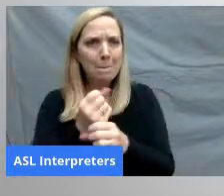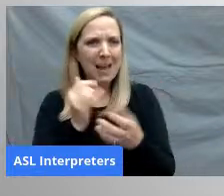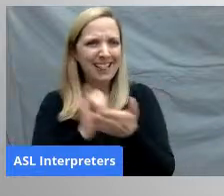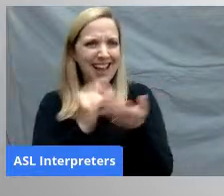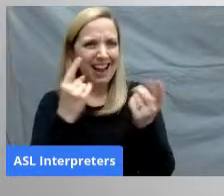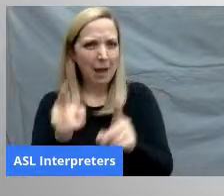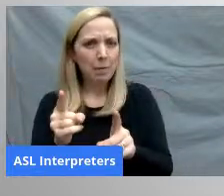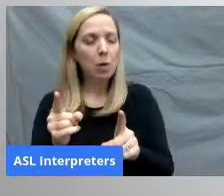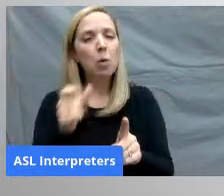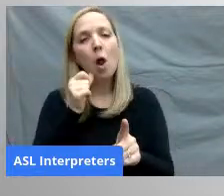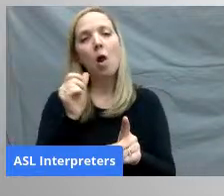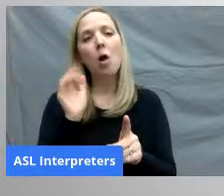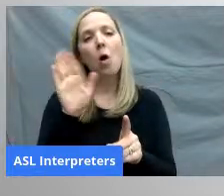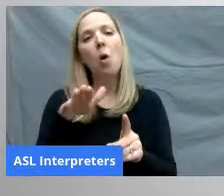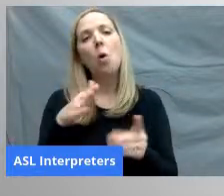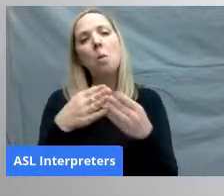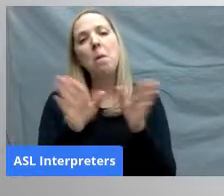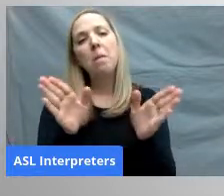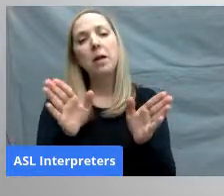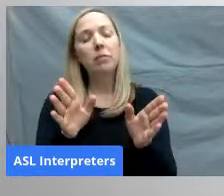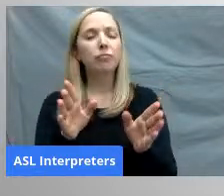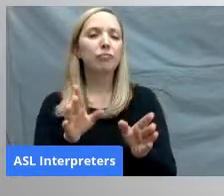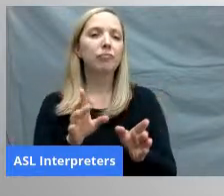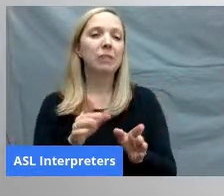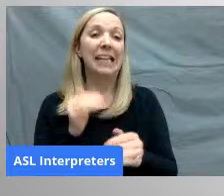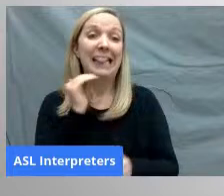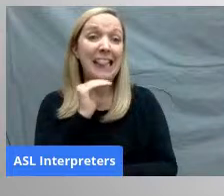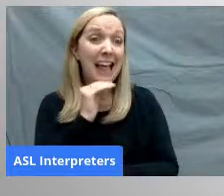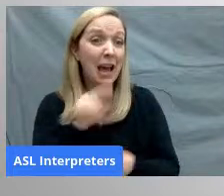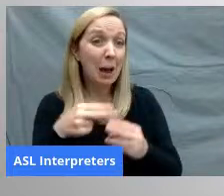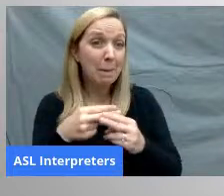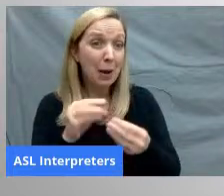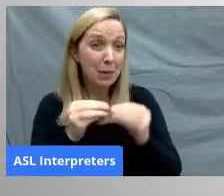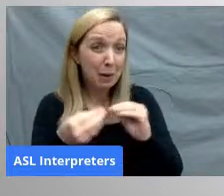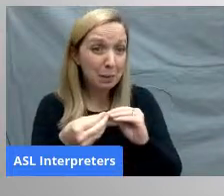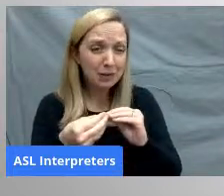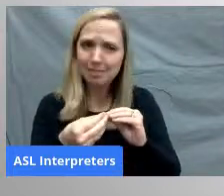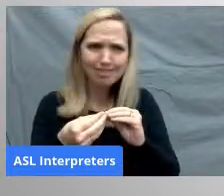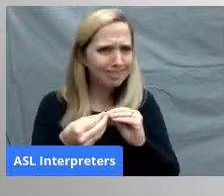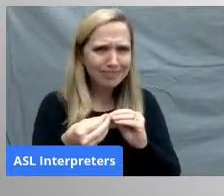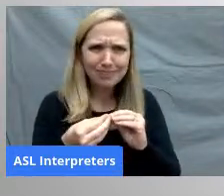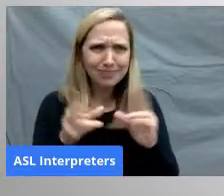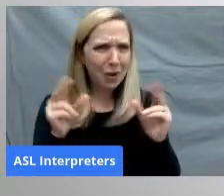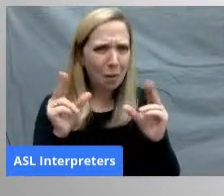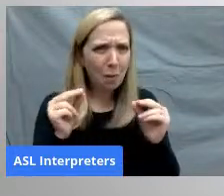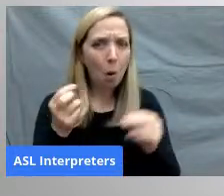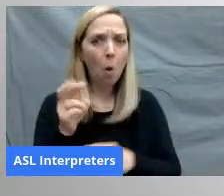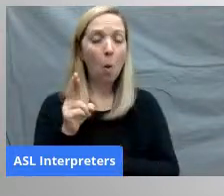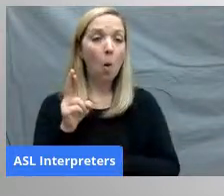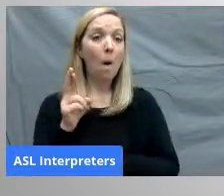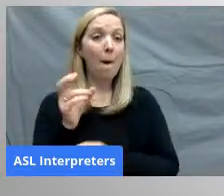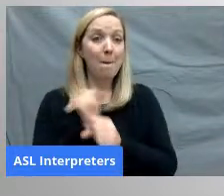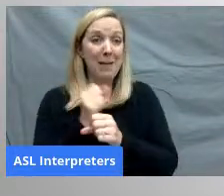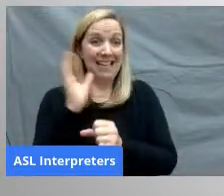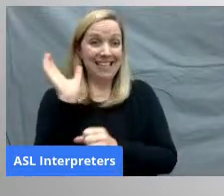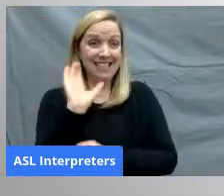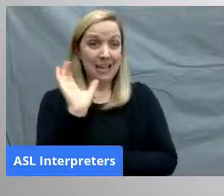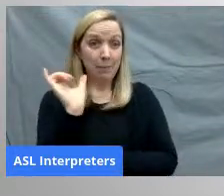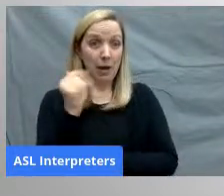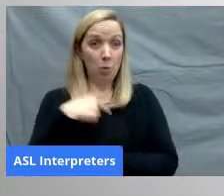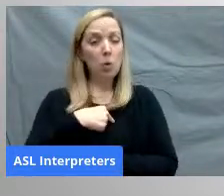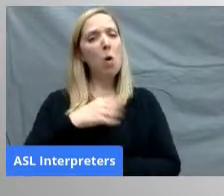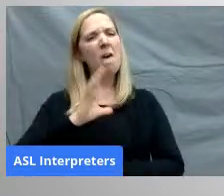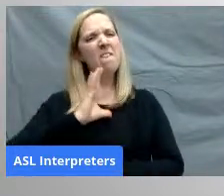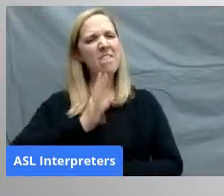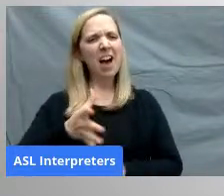sake, just say numbers that aren't true or make it seem like we got things and we don't have it. You know, if our bus drivers can't do it, they